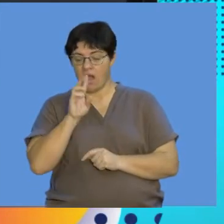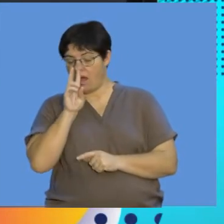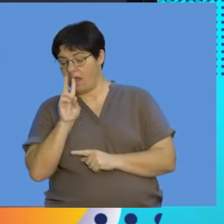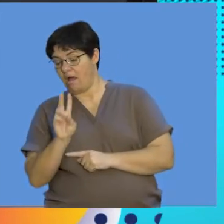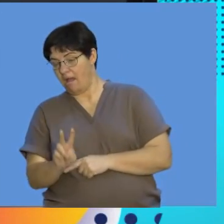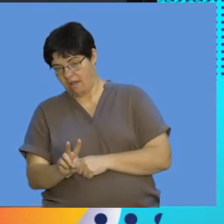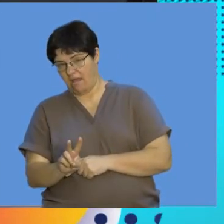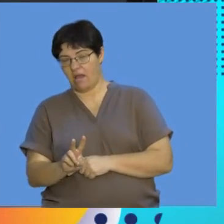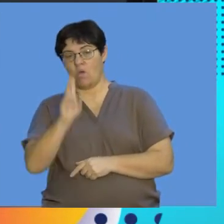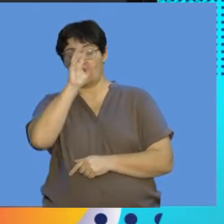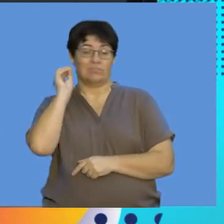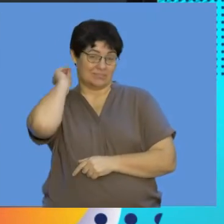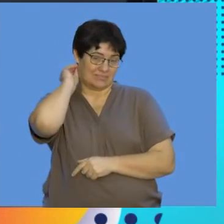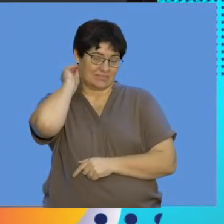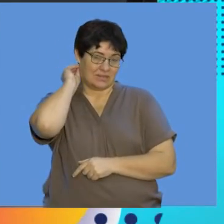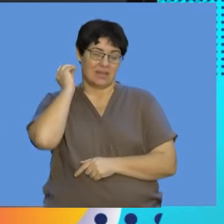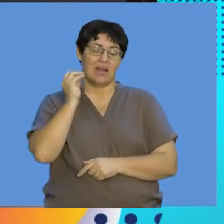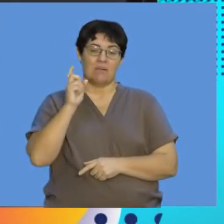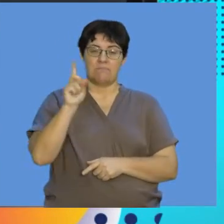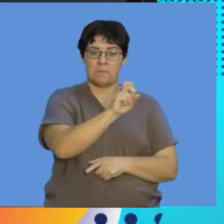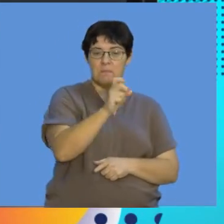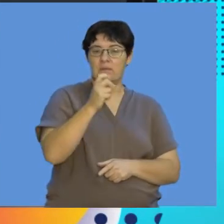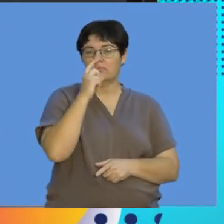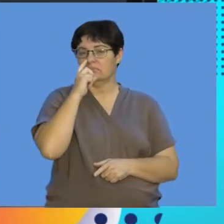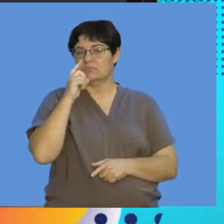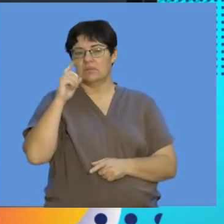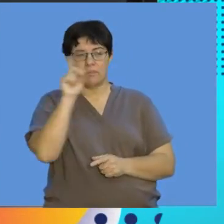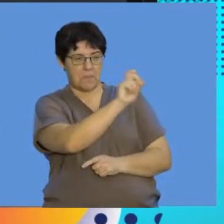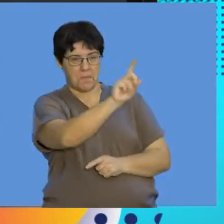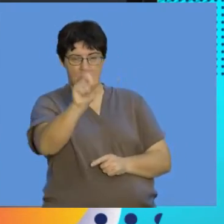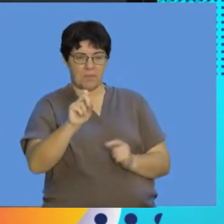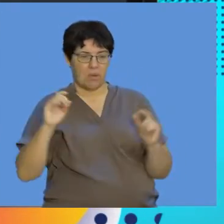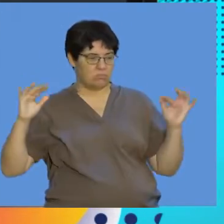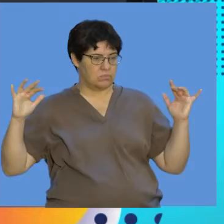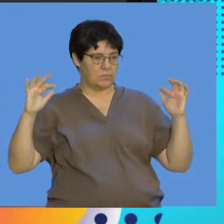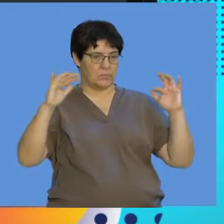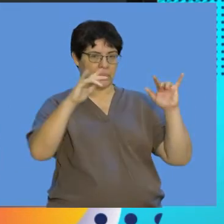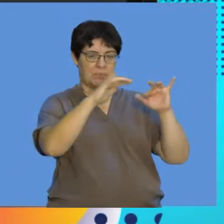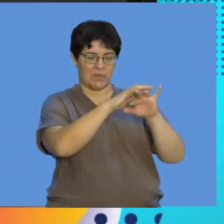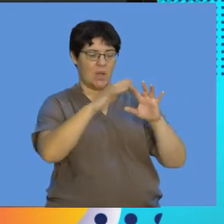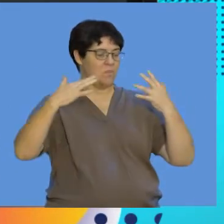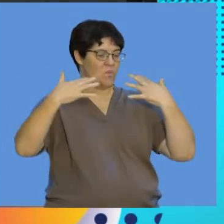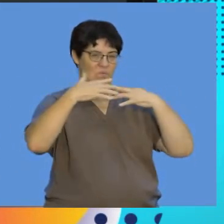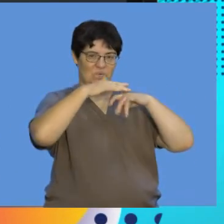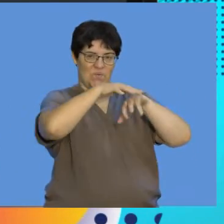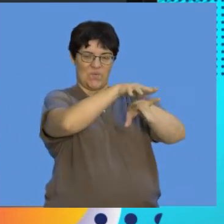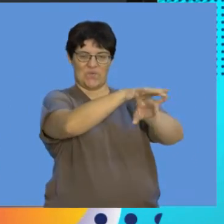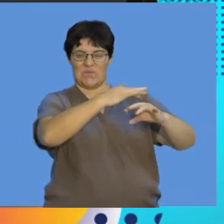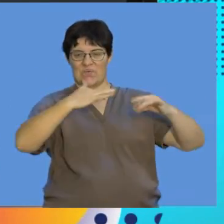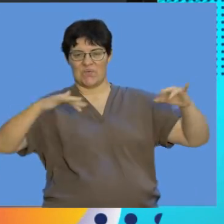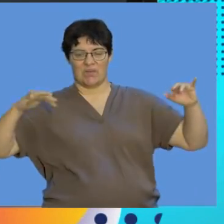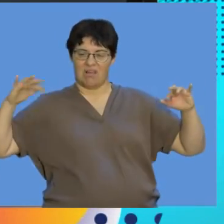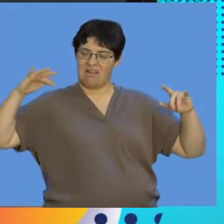observe. Remember the air freshener example, in terms of diffusion, these particles moving from a region of